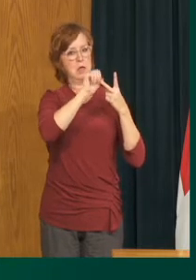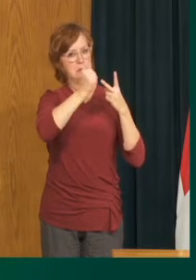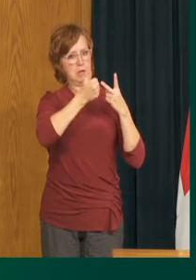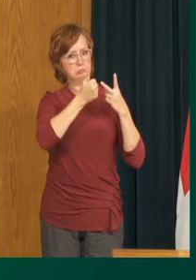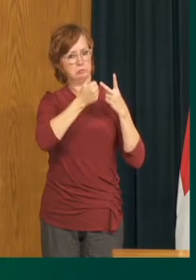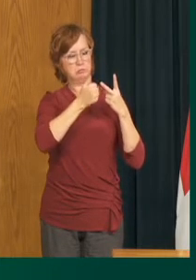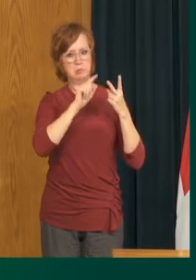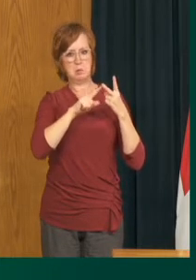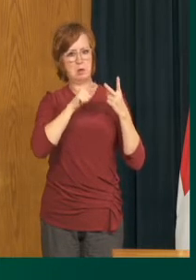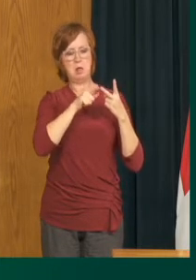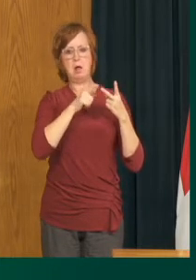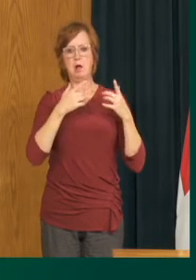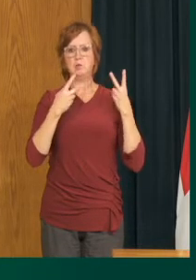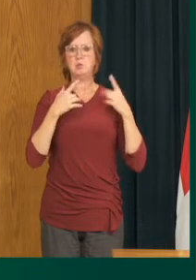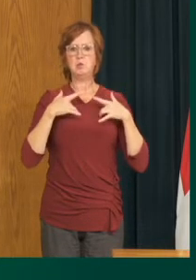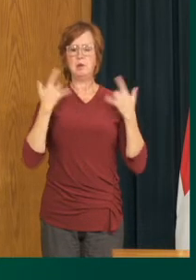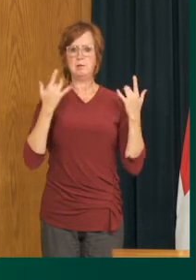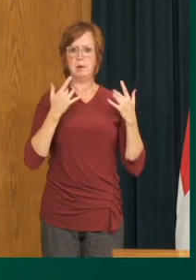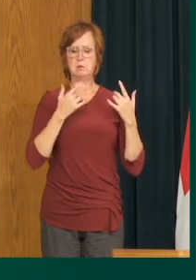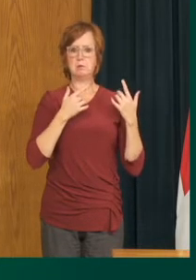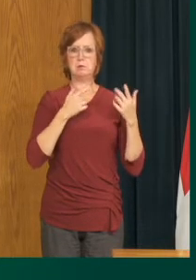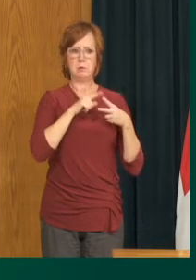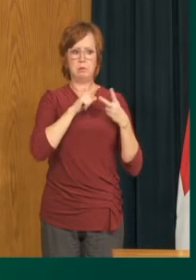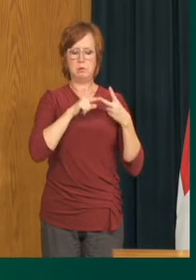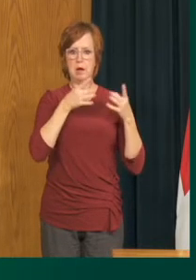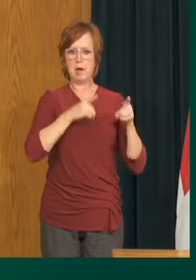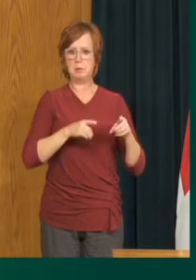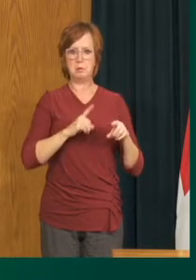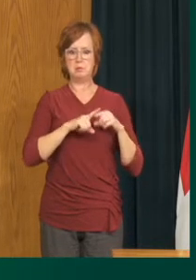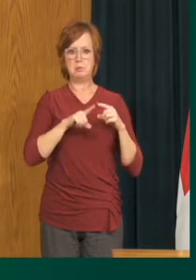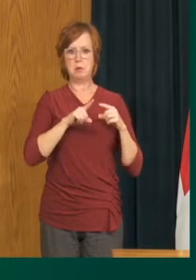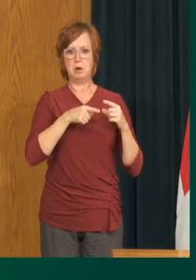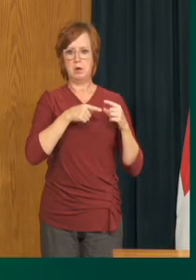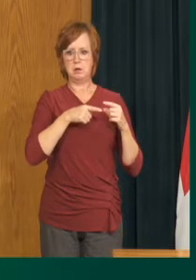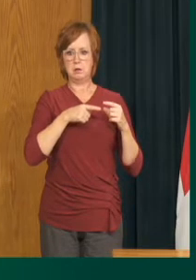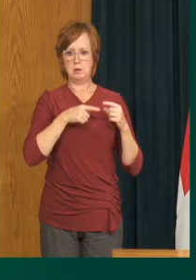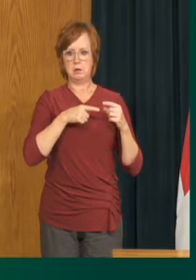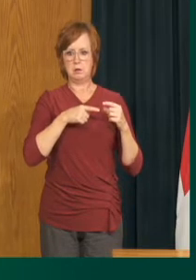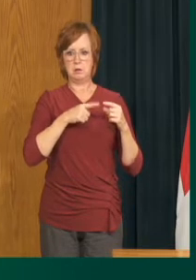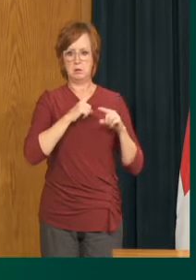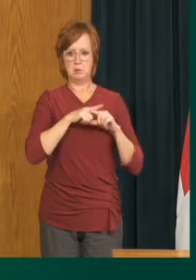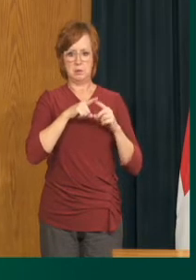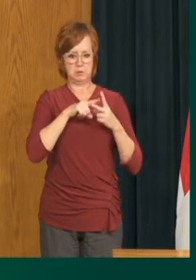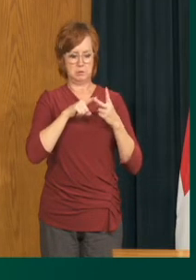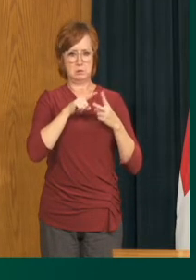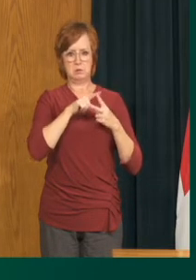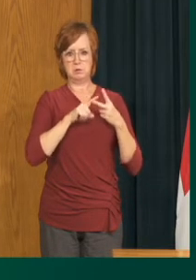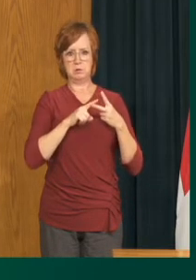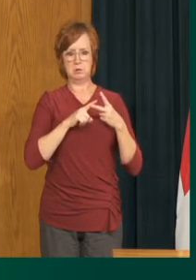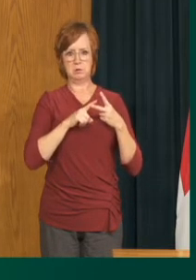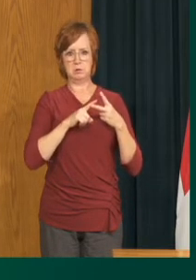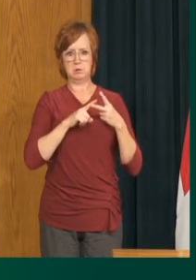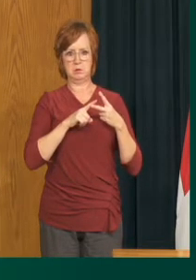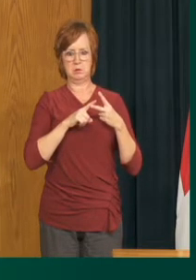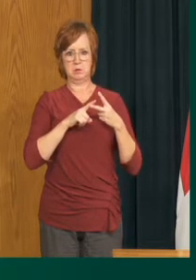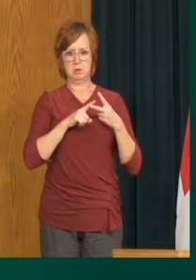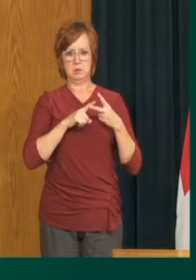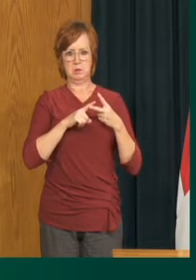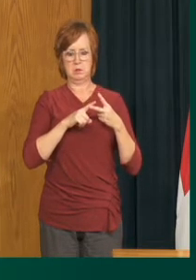will the organizers of those events be fined? And the response from both of you was, no, we're going to focus more on education. But in this case, we